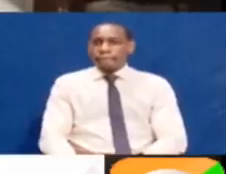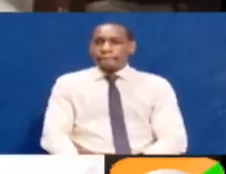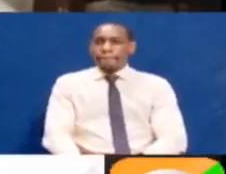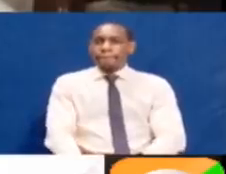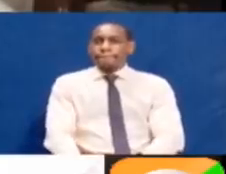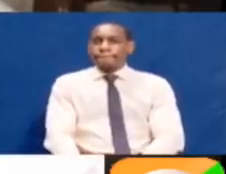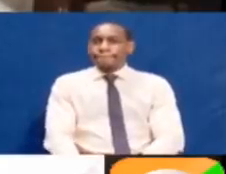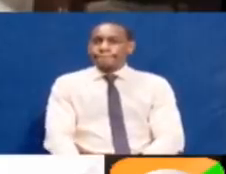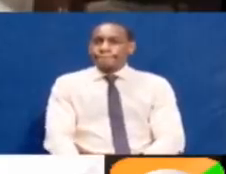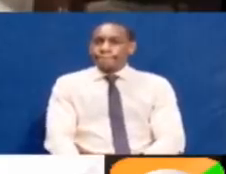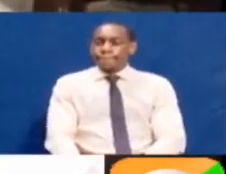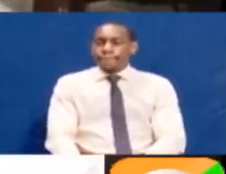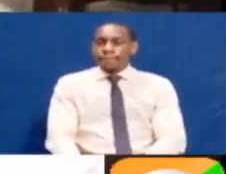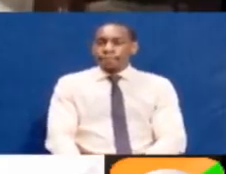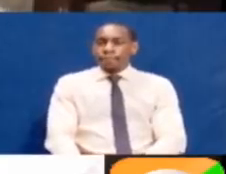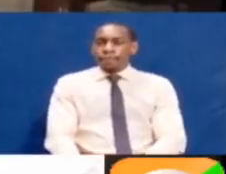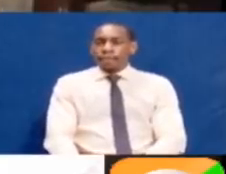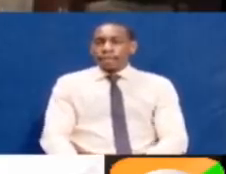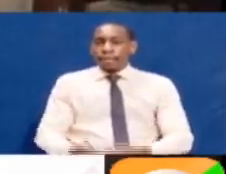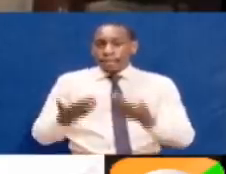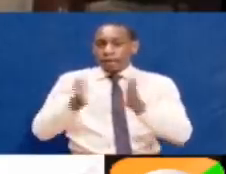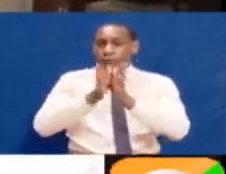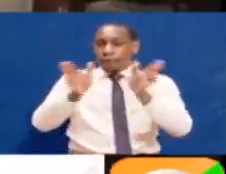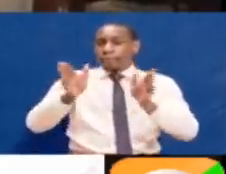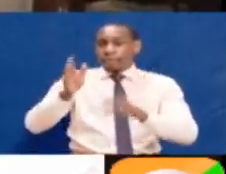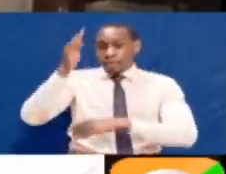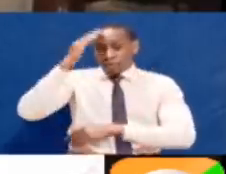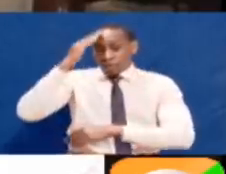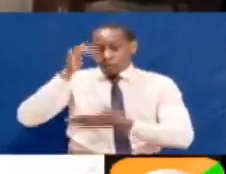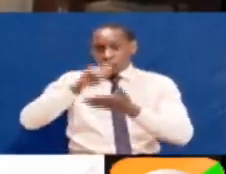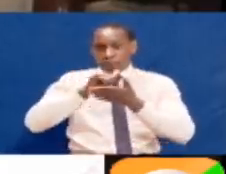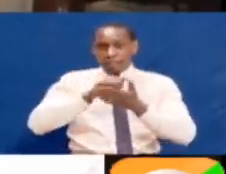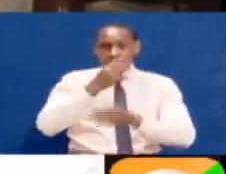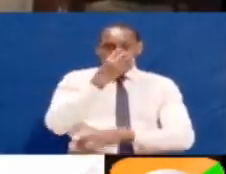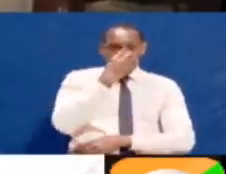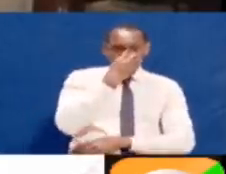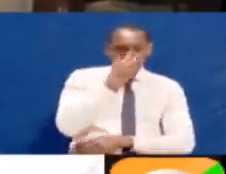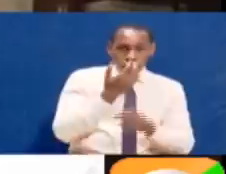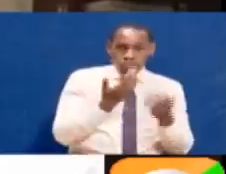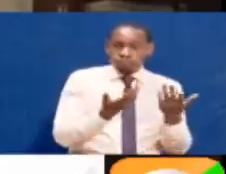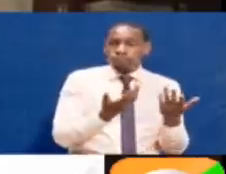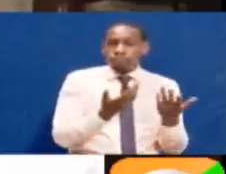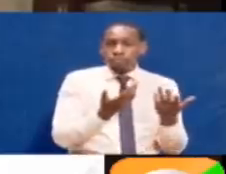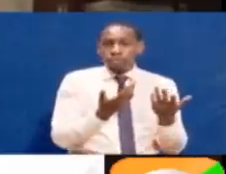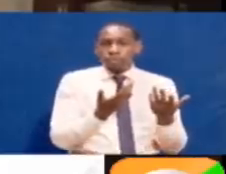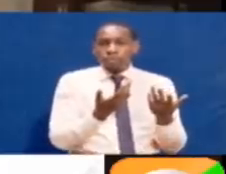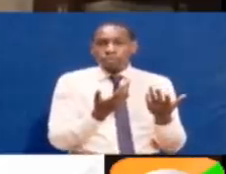Well, I am sure it's in public domain that the Deputy President has been